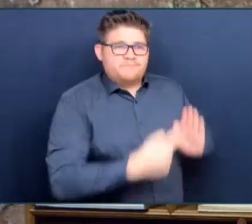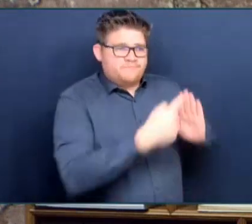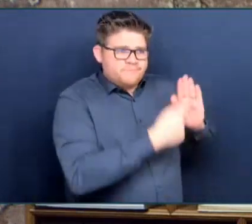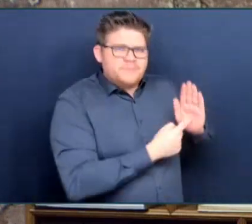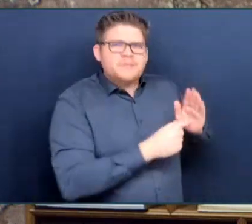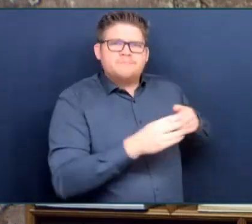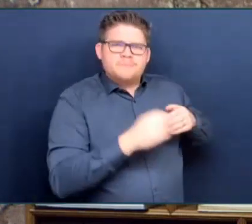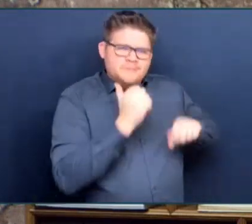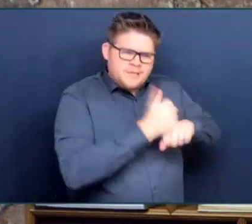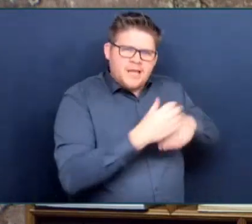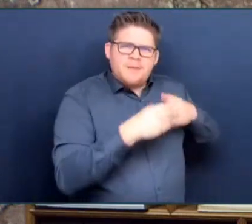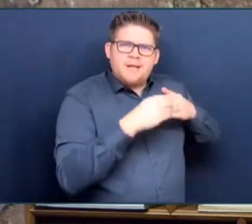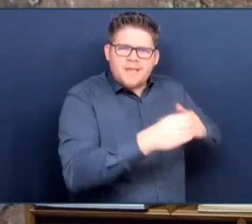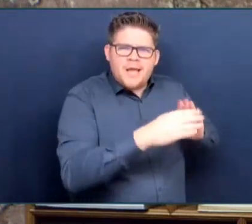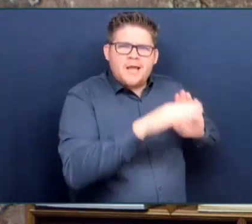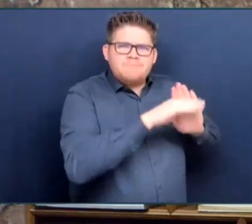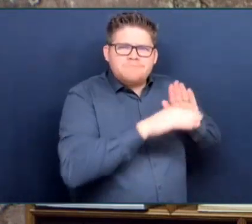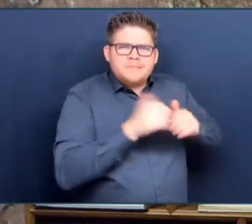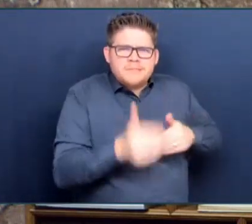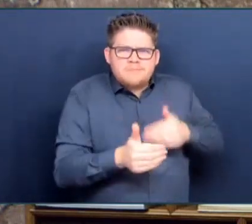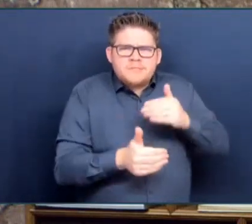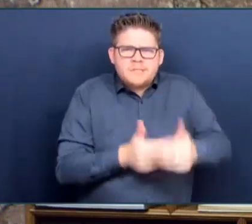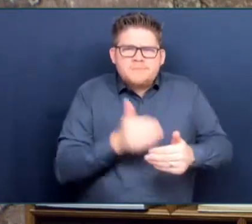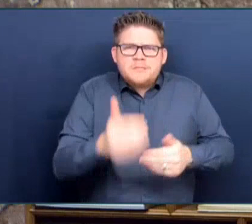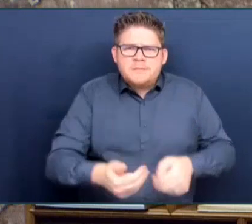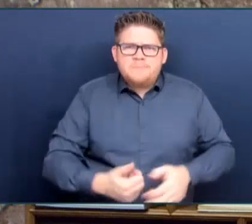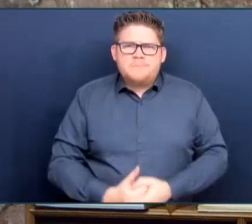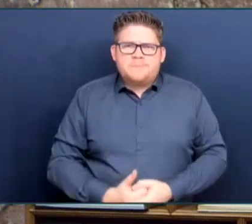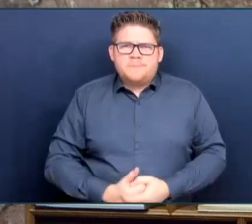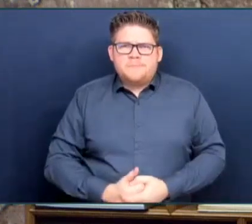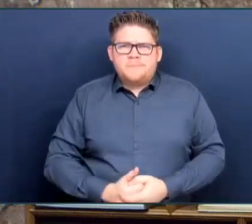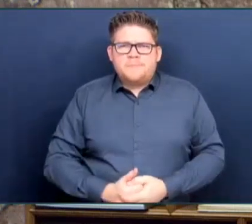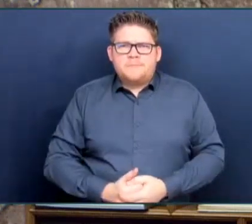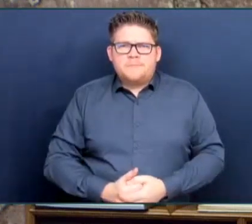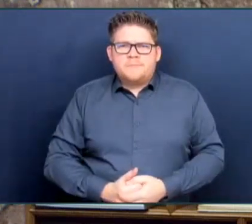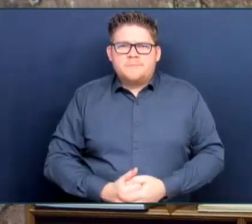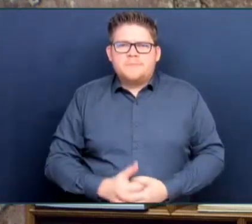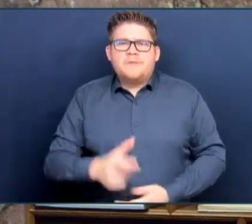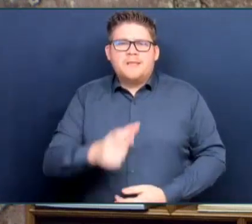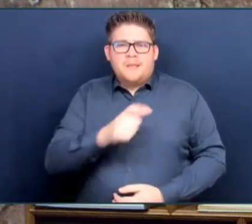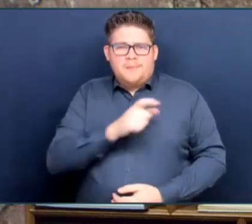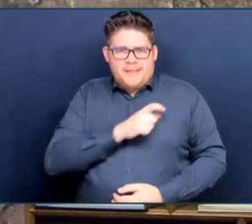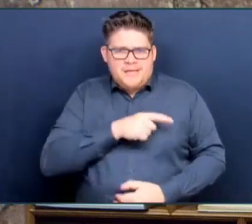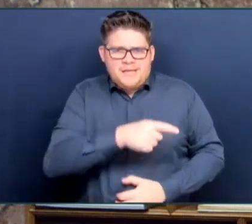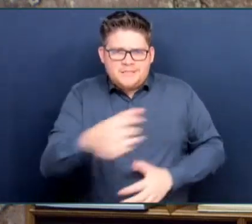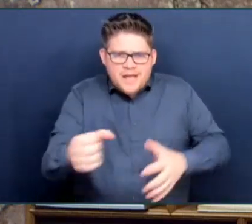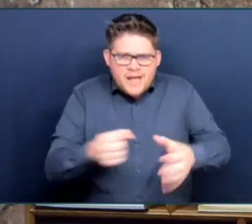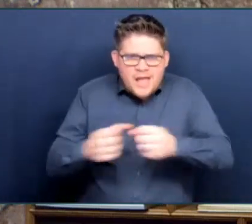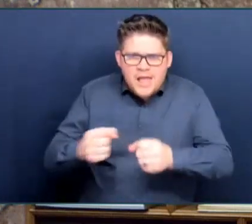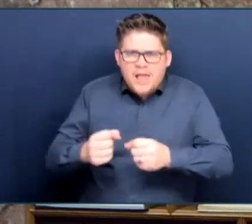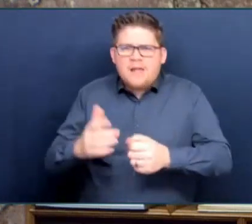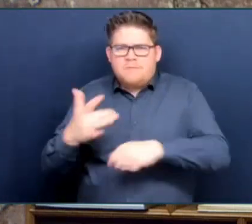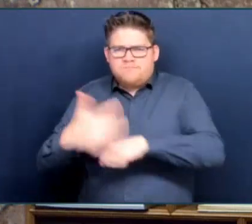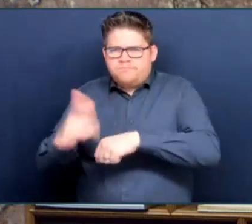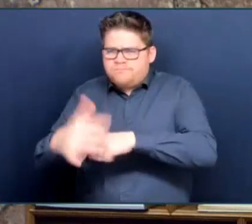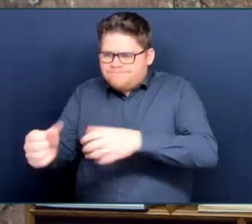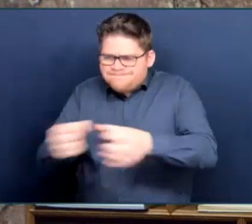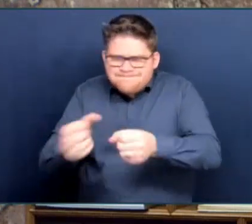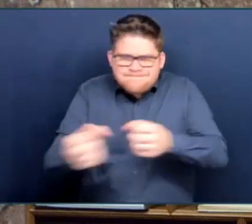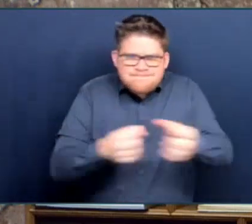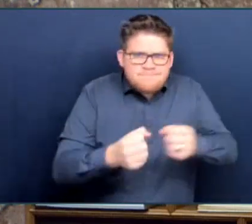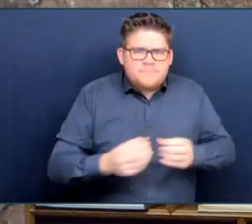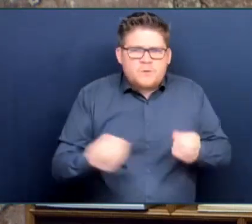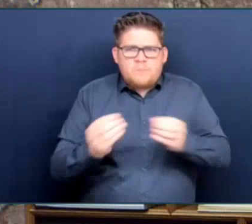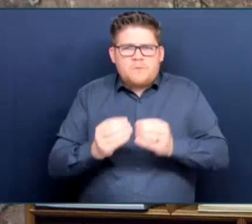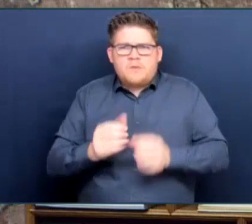British Columbia, in small and rural parts of the province. That's why we put in place the funding for RCMP for 274